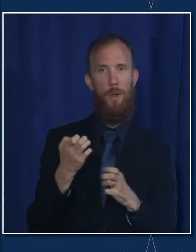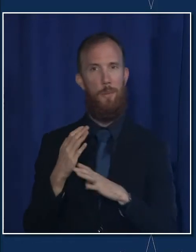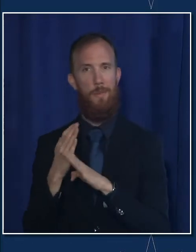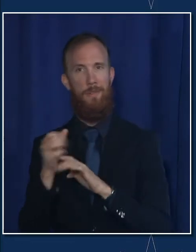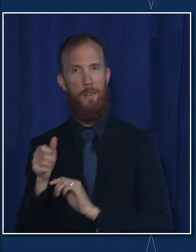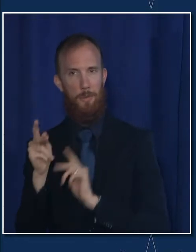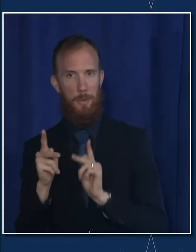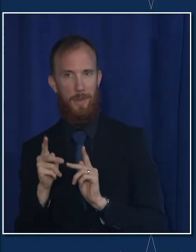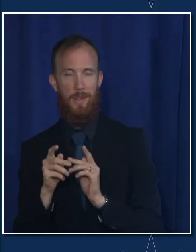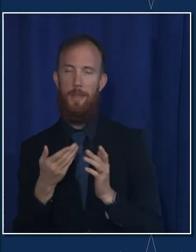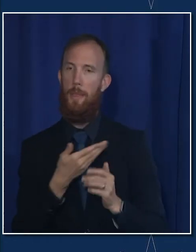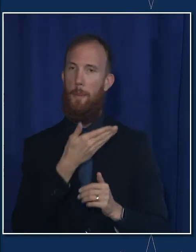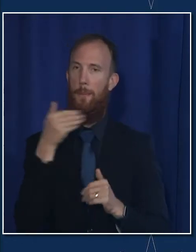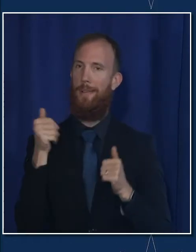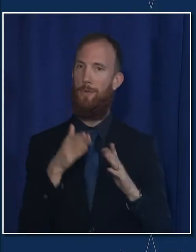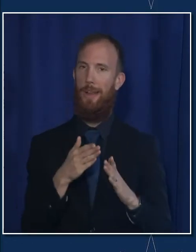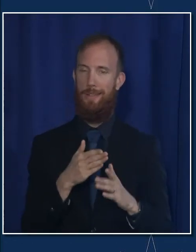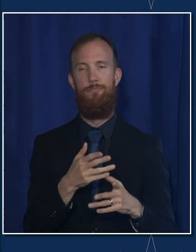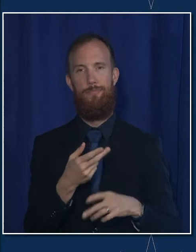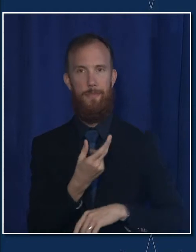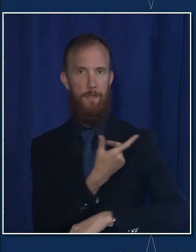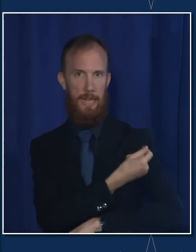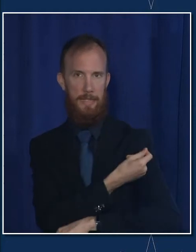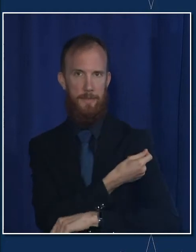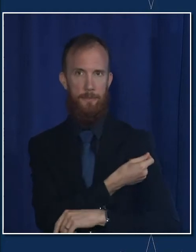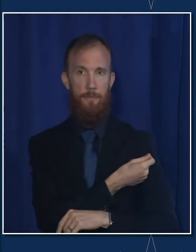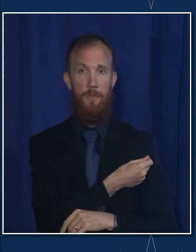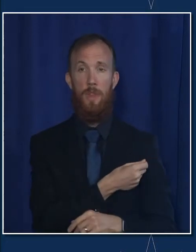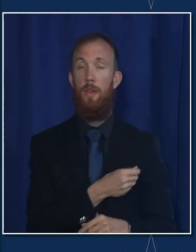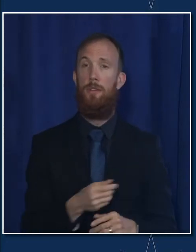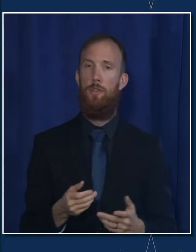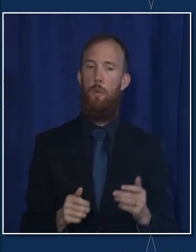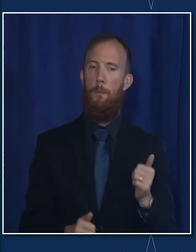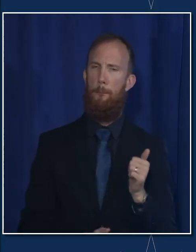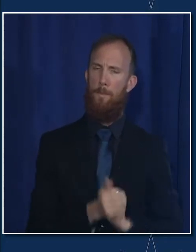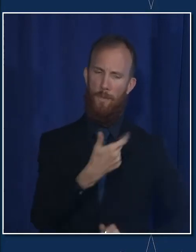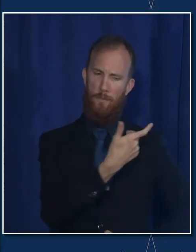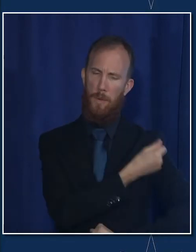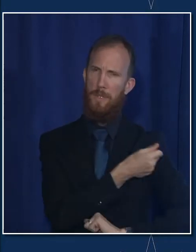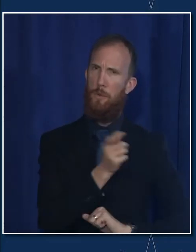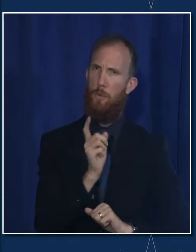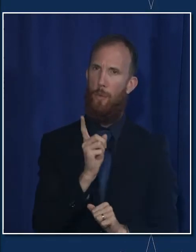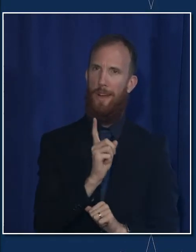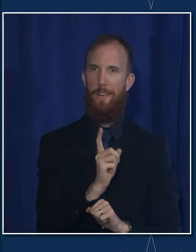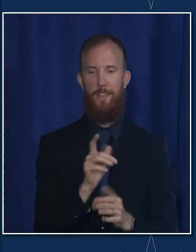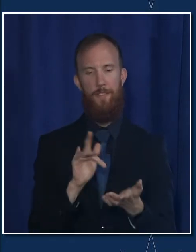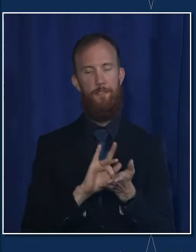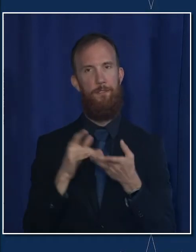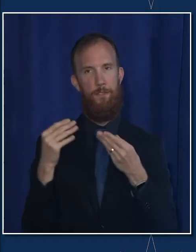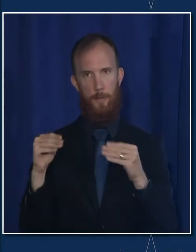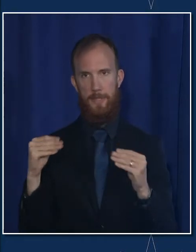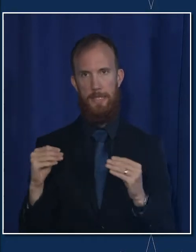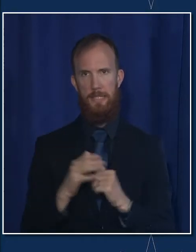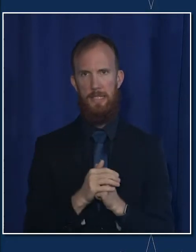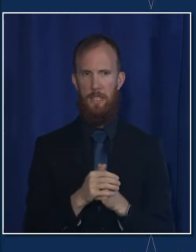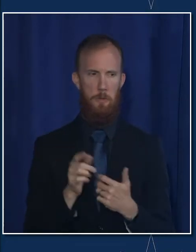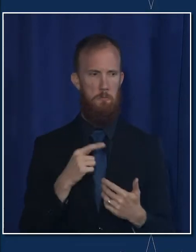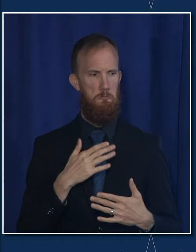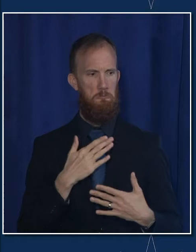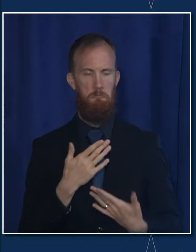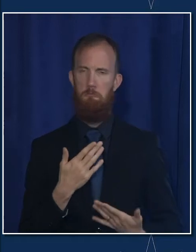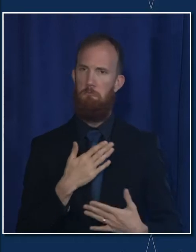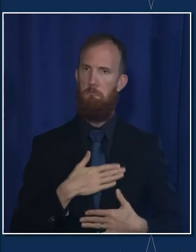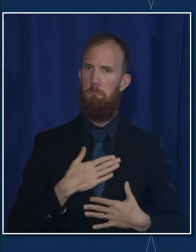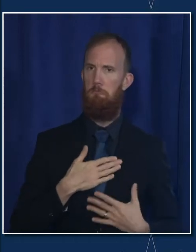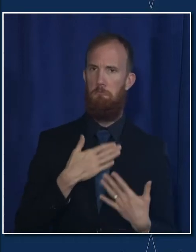The majority of Chicago vaccinations, about 60% now, are happening in pharmacies. We're really pleased about that. There's a lot of capacity there, and especially as we look